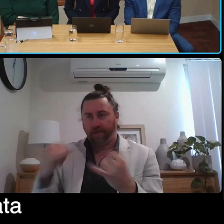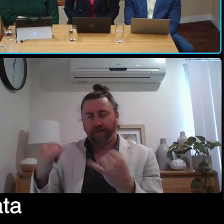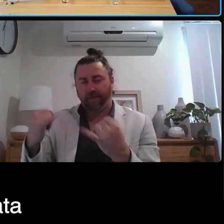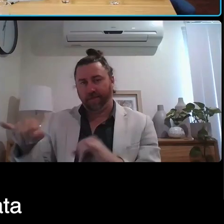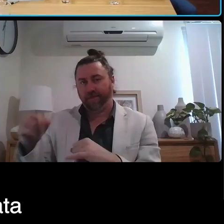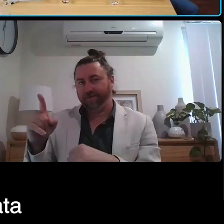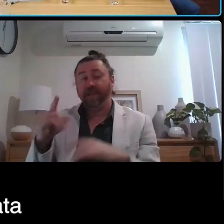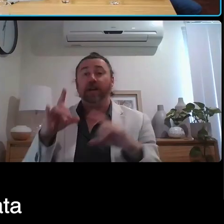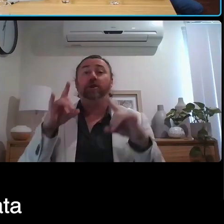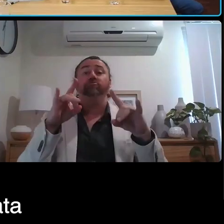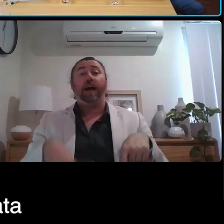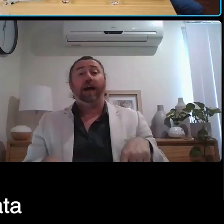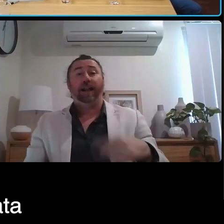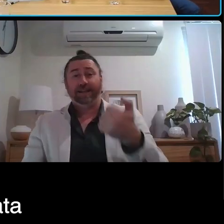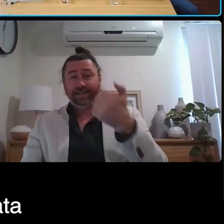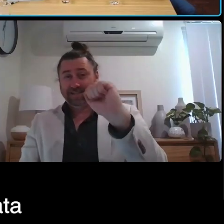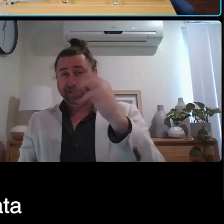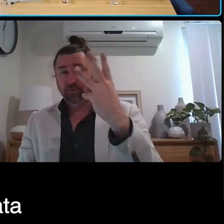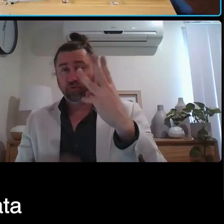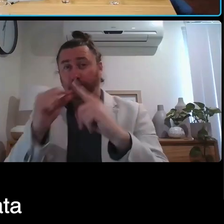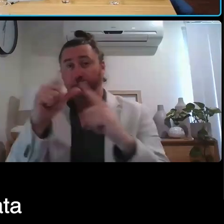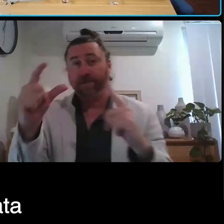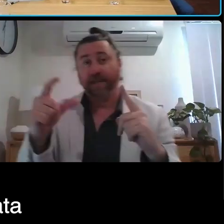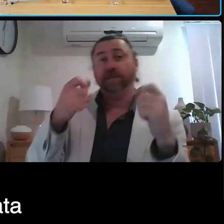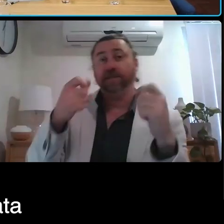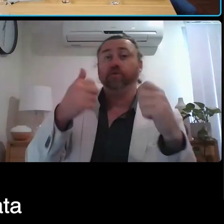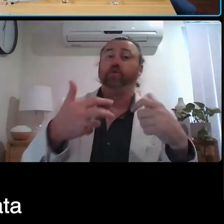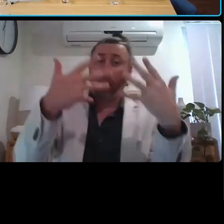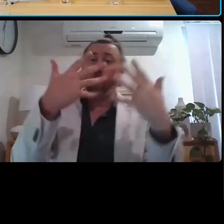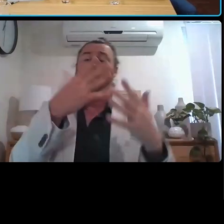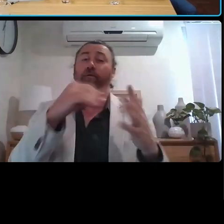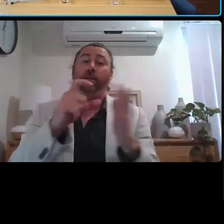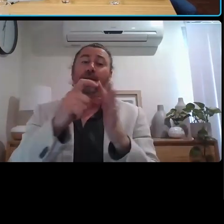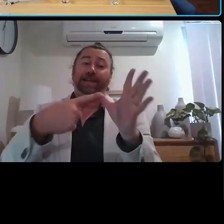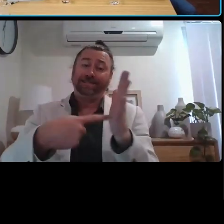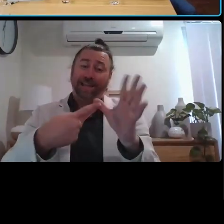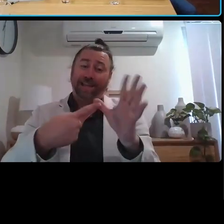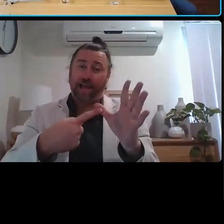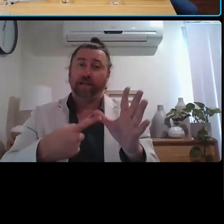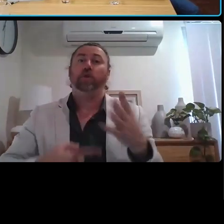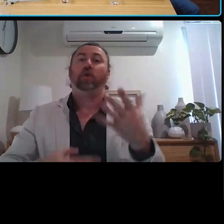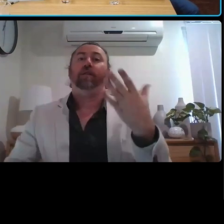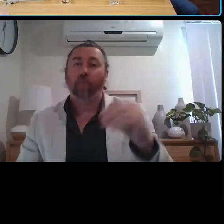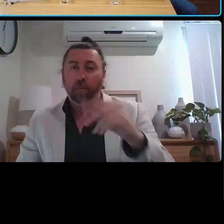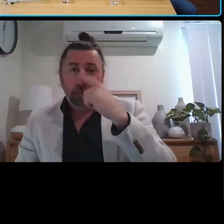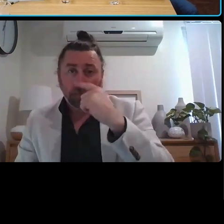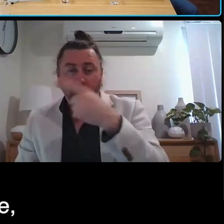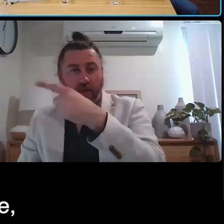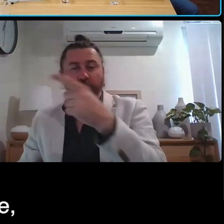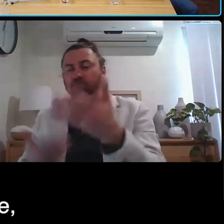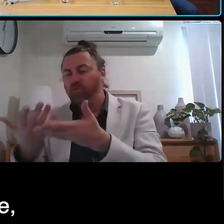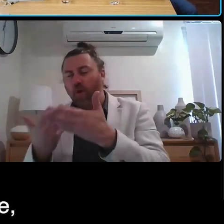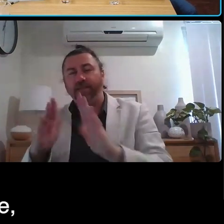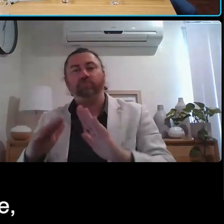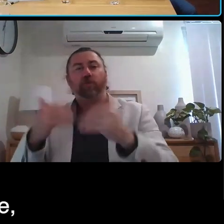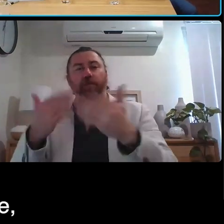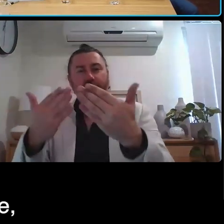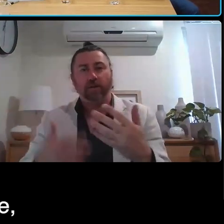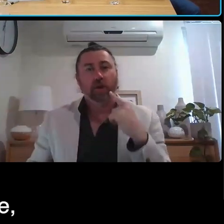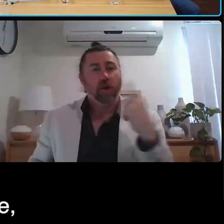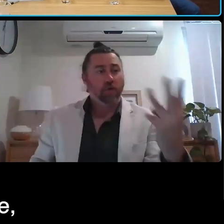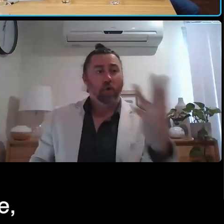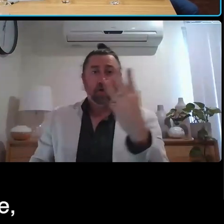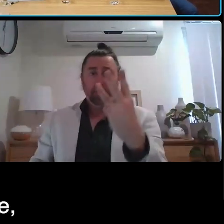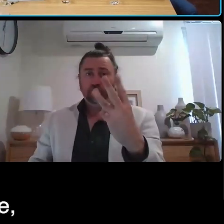Australia, 63% of our score is derived from data, which is independent from providers. So we've got 33%